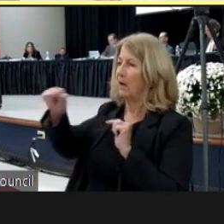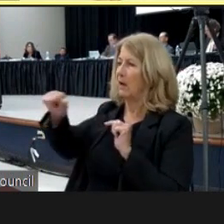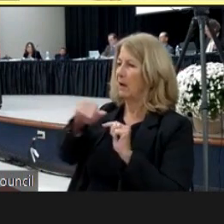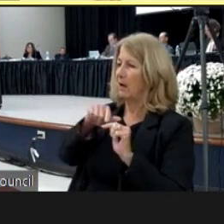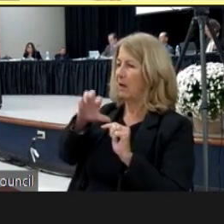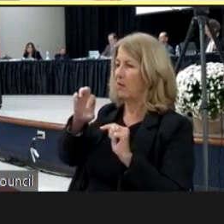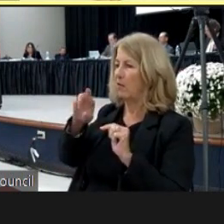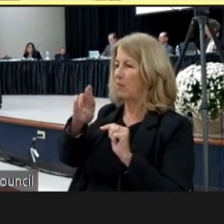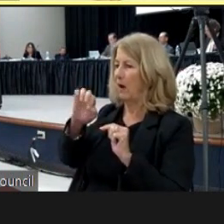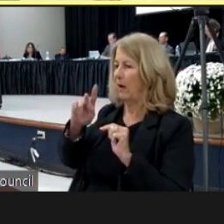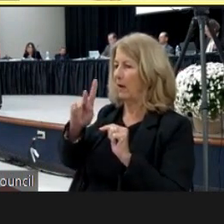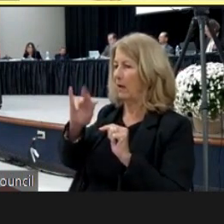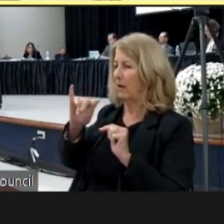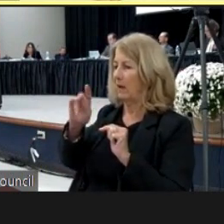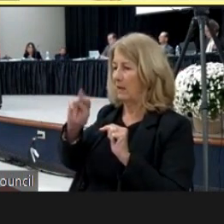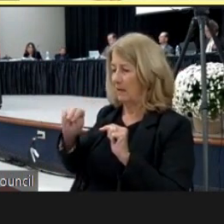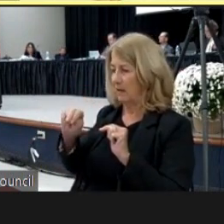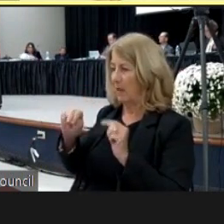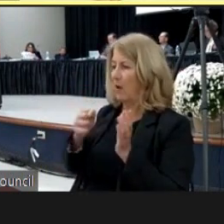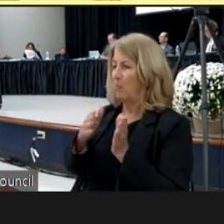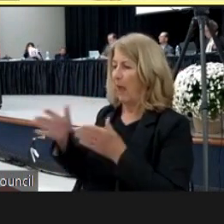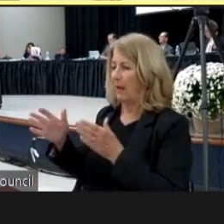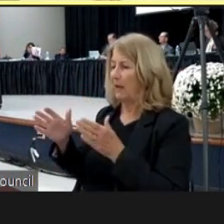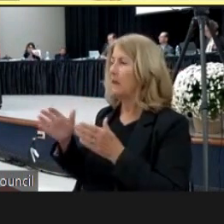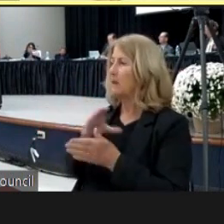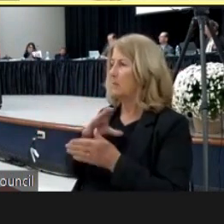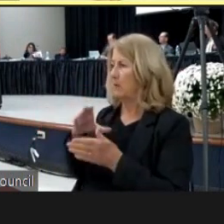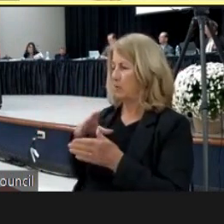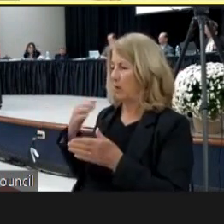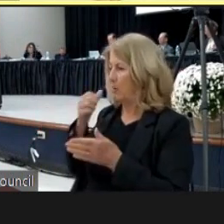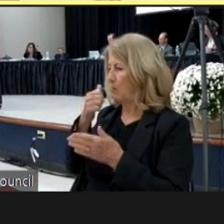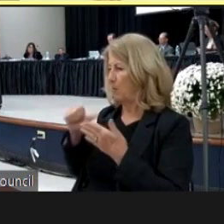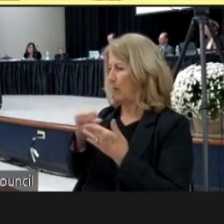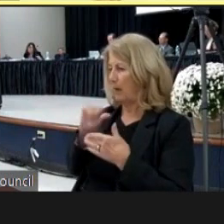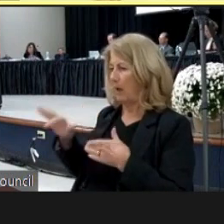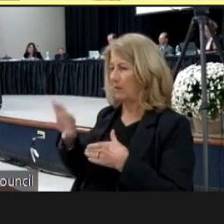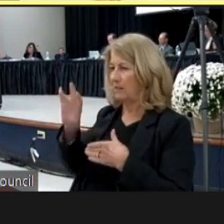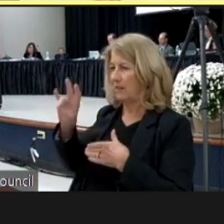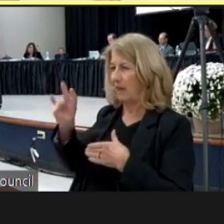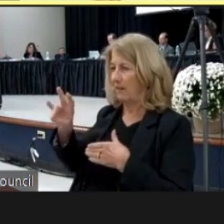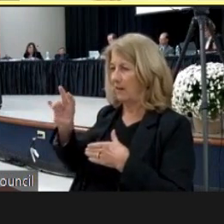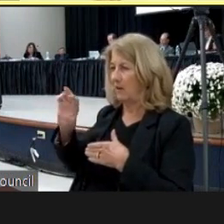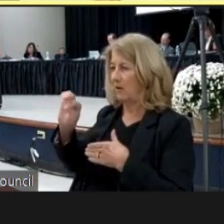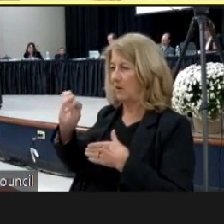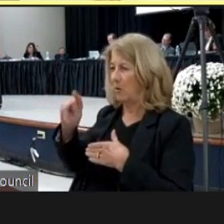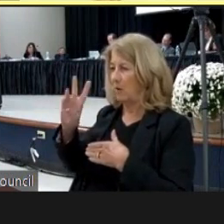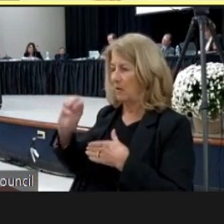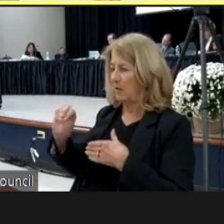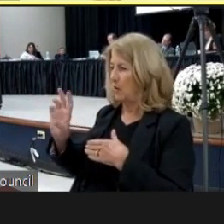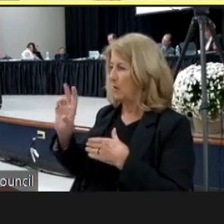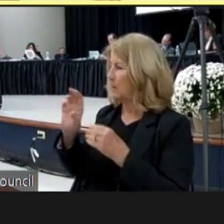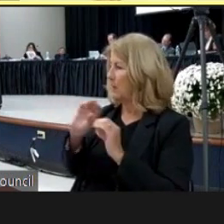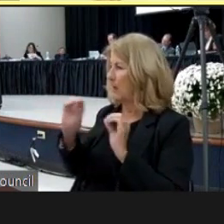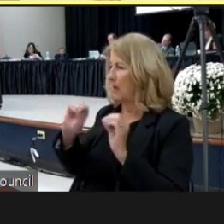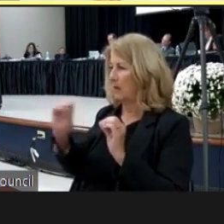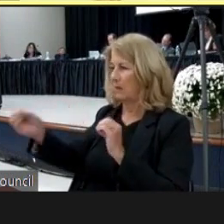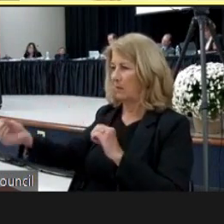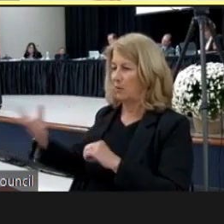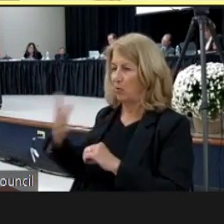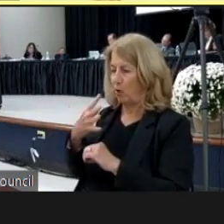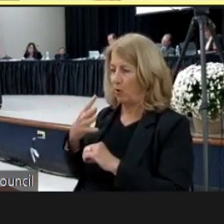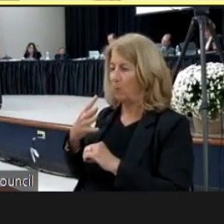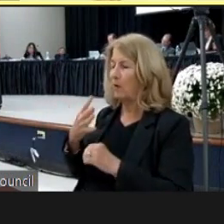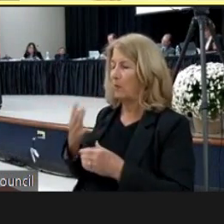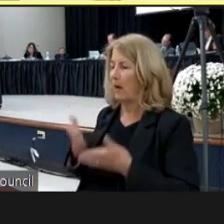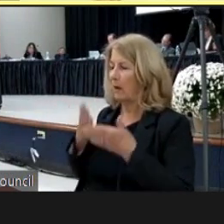Avenue. Plan Commission, we did mail out 7 notices and had none returned, and Plan Commission did recommend approval of this